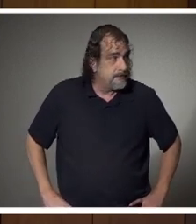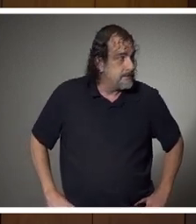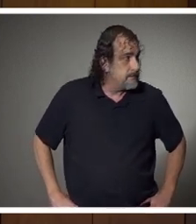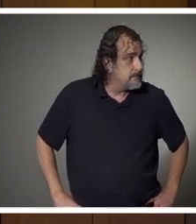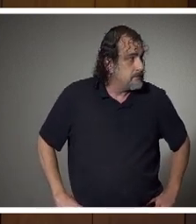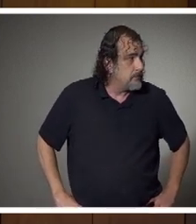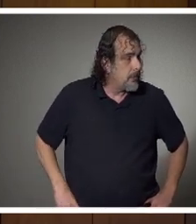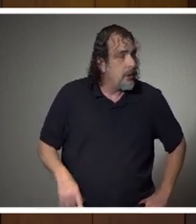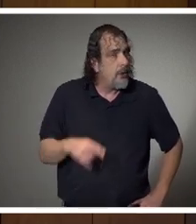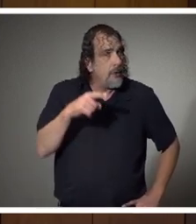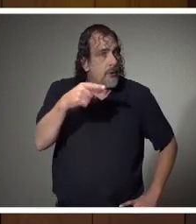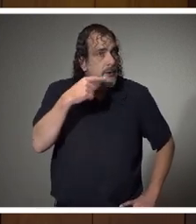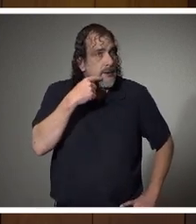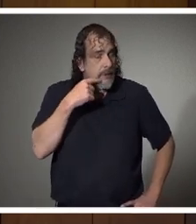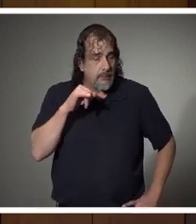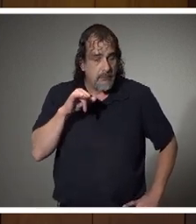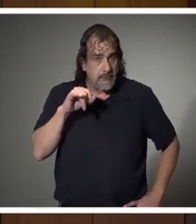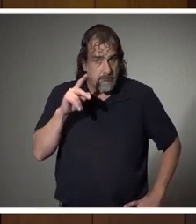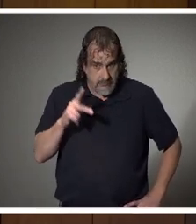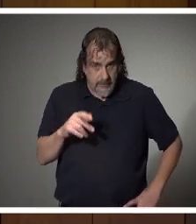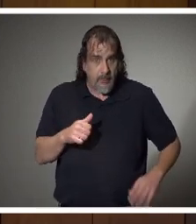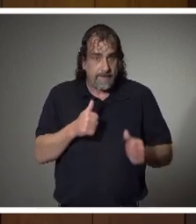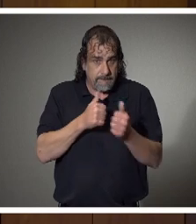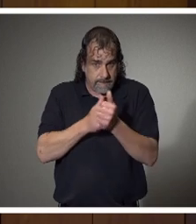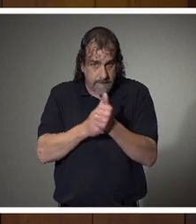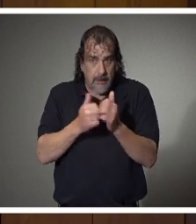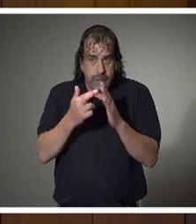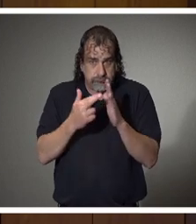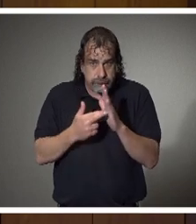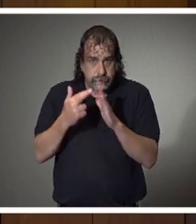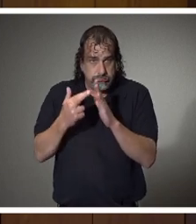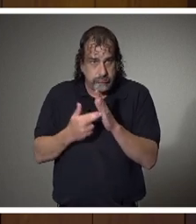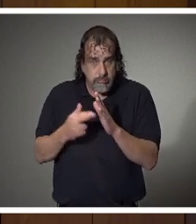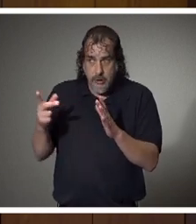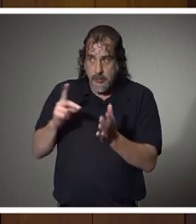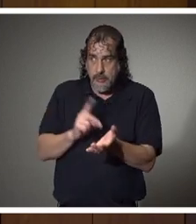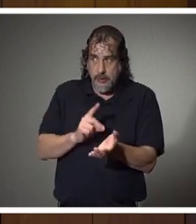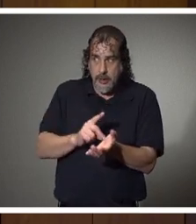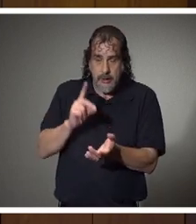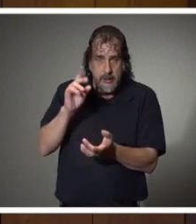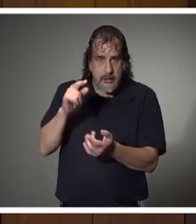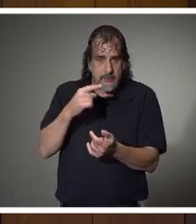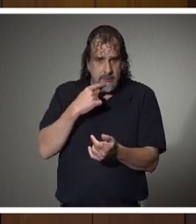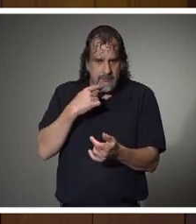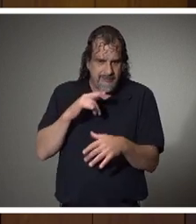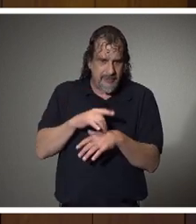mentioned that Mississippians are following guidance, but even Dr. Dobbs expressed earlier this